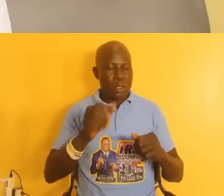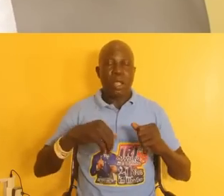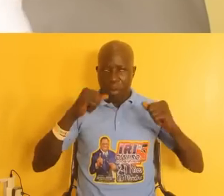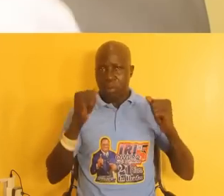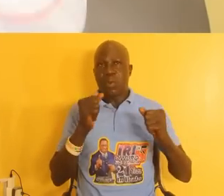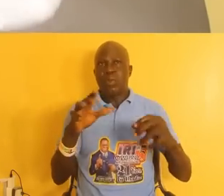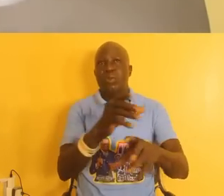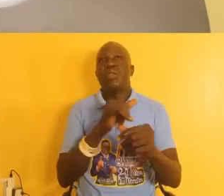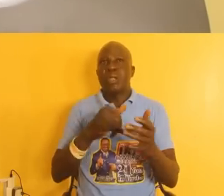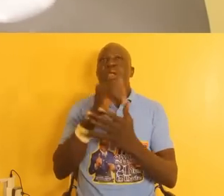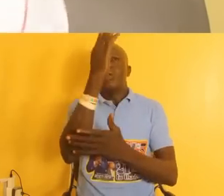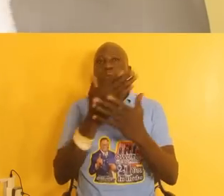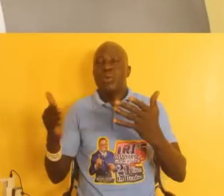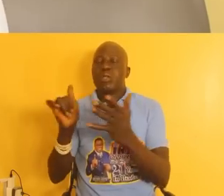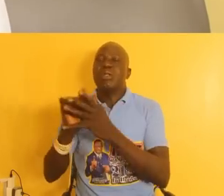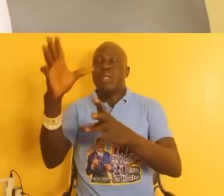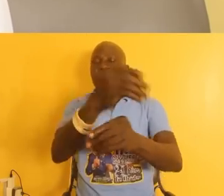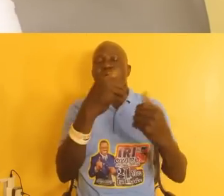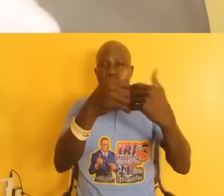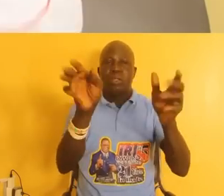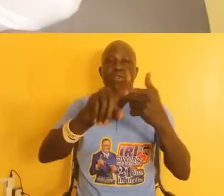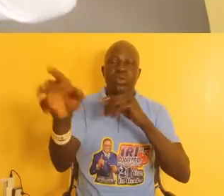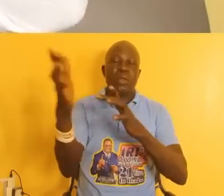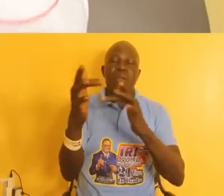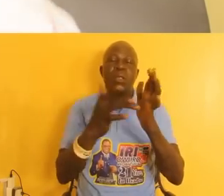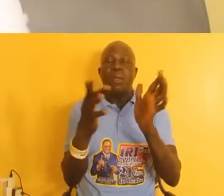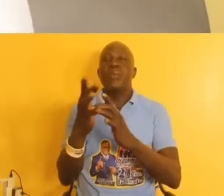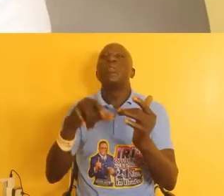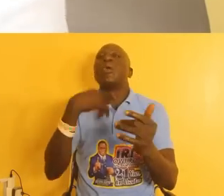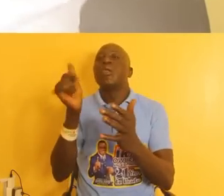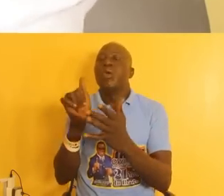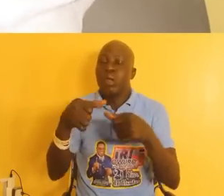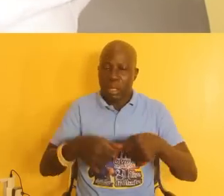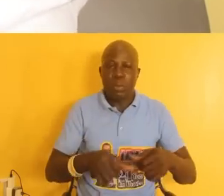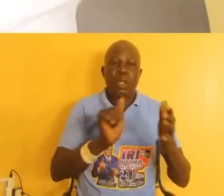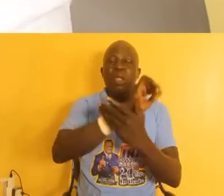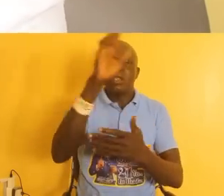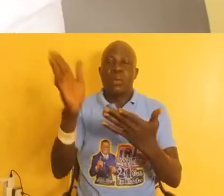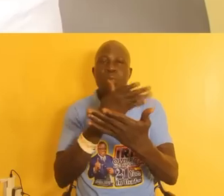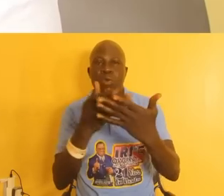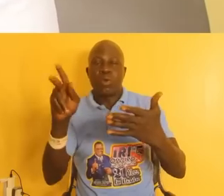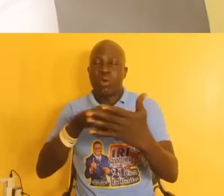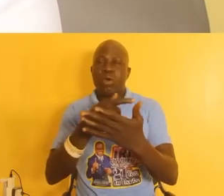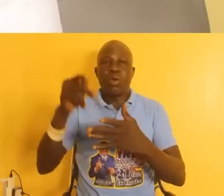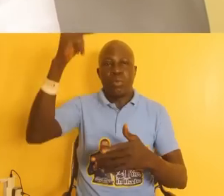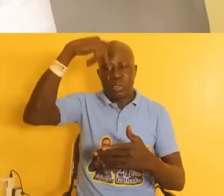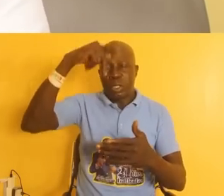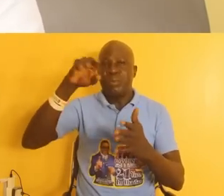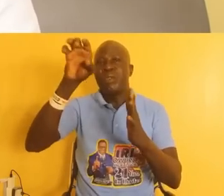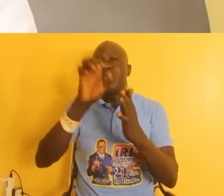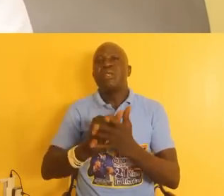their effort that releases to them, it's somebody that releases them. And the Bible establishes the book of